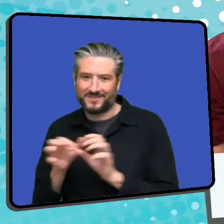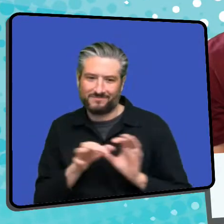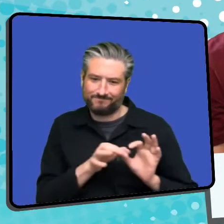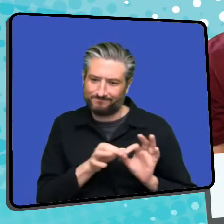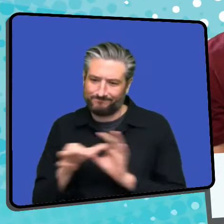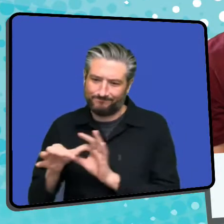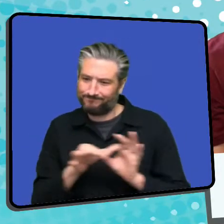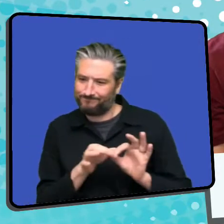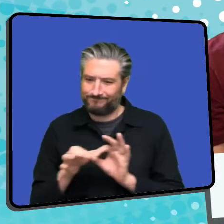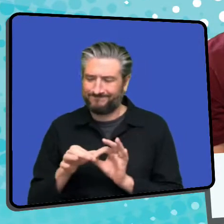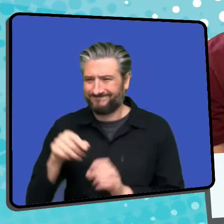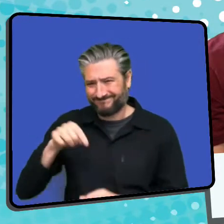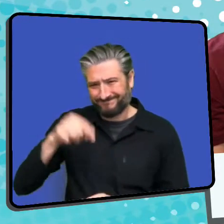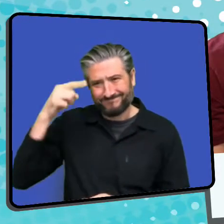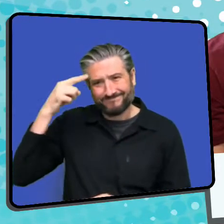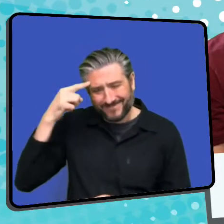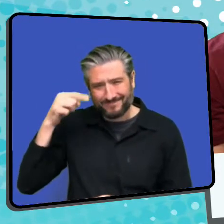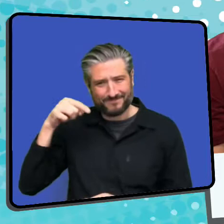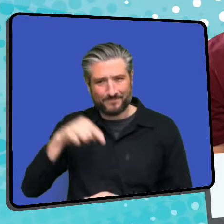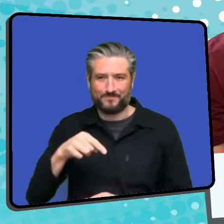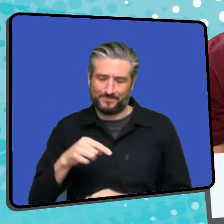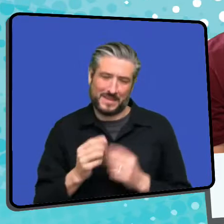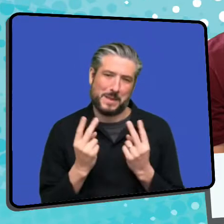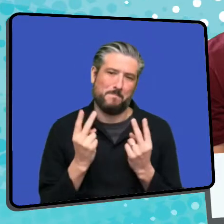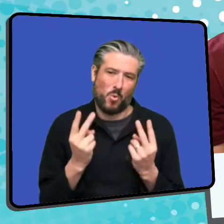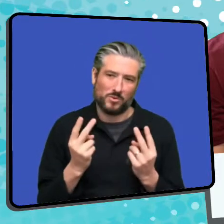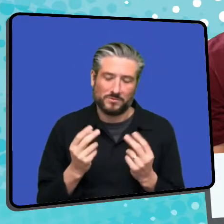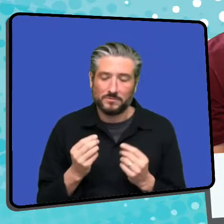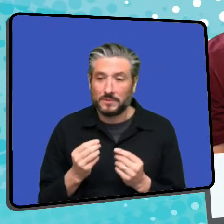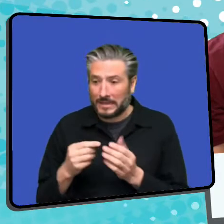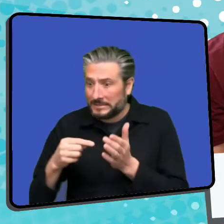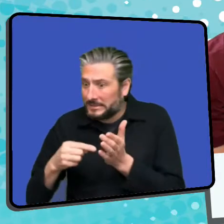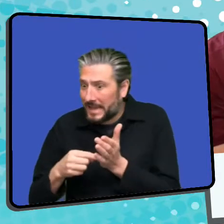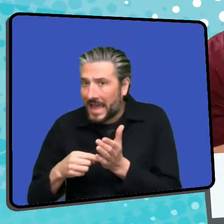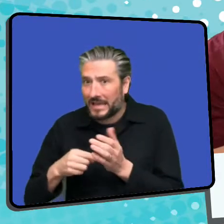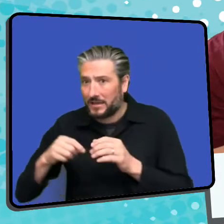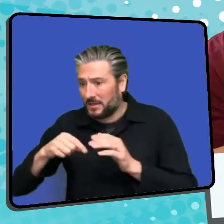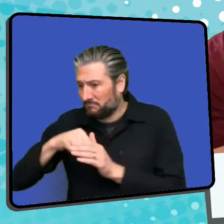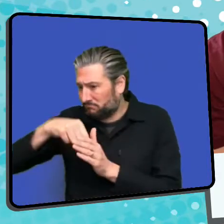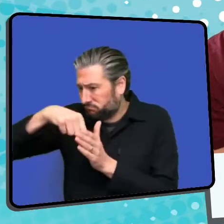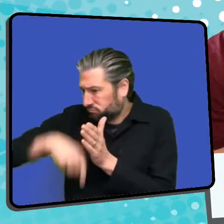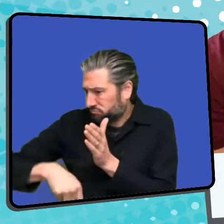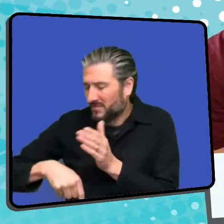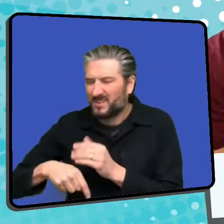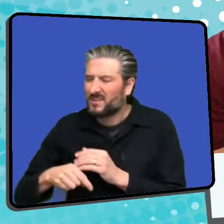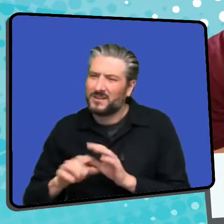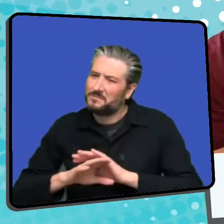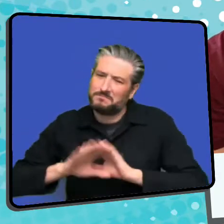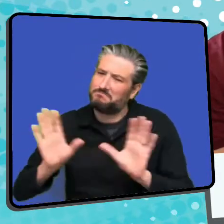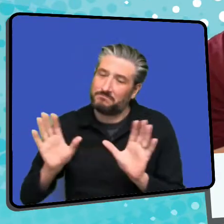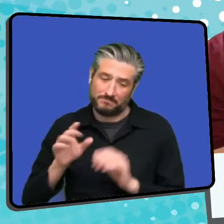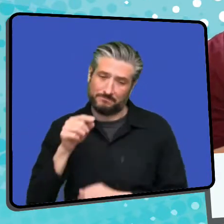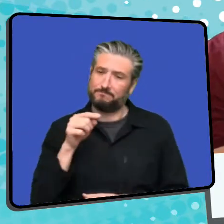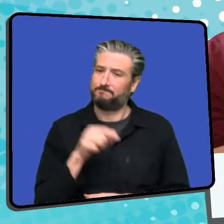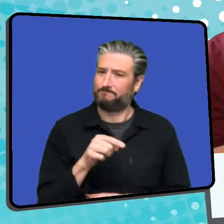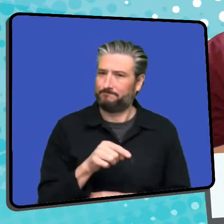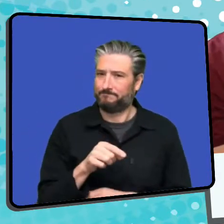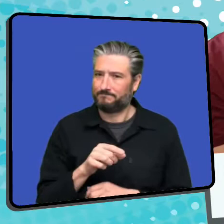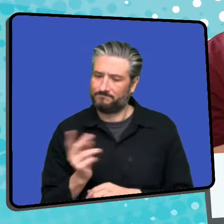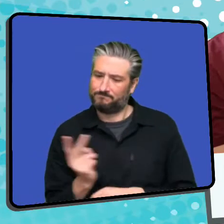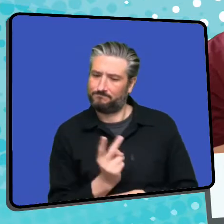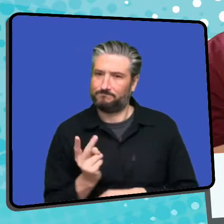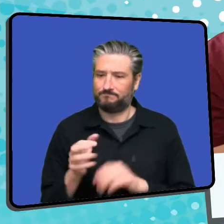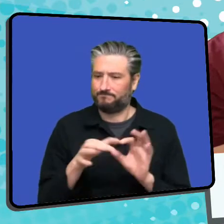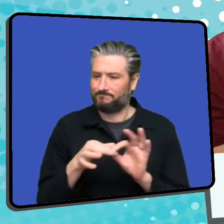of a skill than sometimes the actual tech bits, I think. Oh, that's really, really good advice. Thank you. Thank you so much